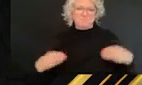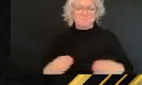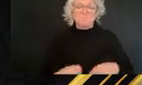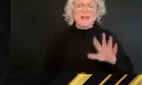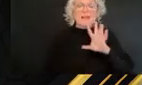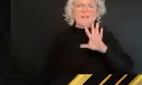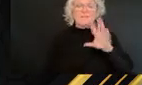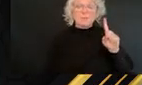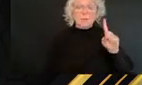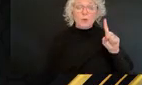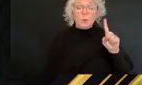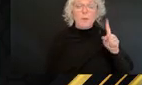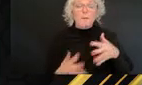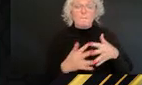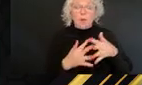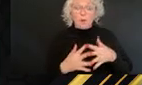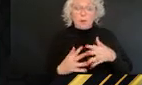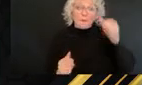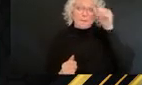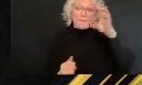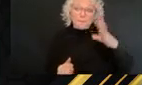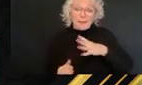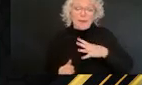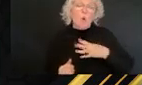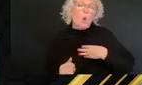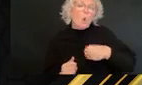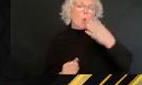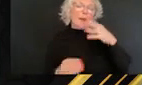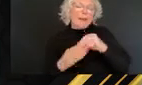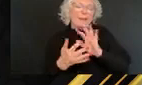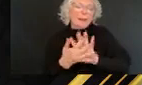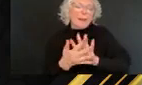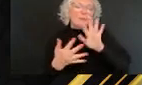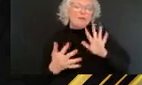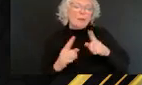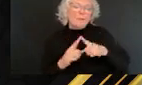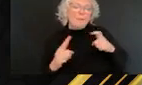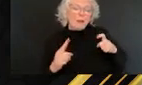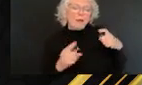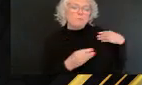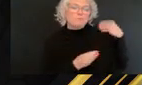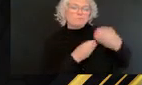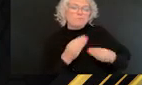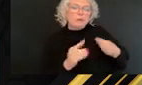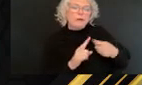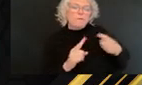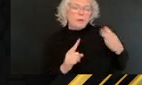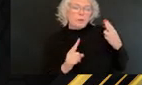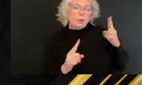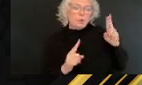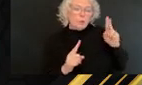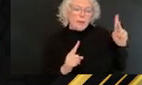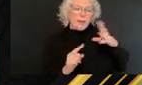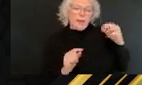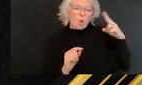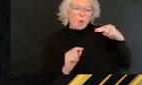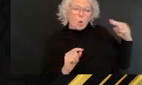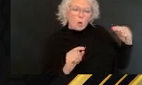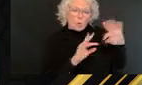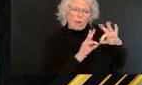I'm a 51-year-old American man, white in the abstract, but with ancestral origins in the United Kingdom and